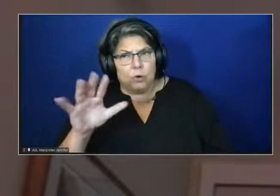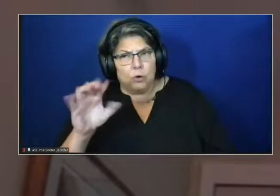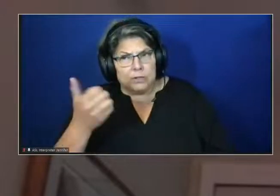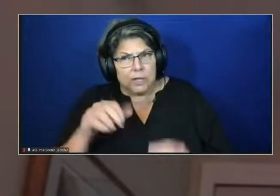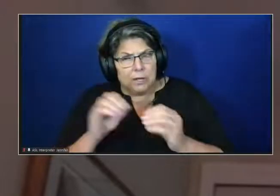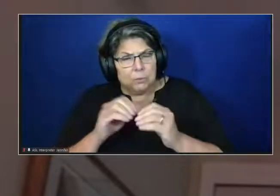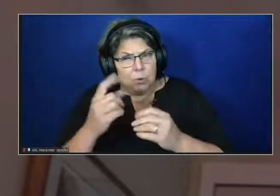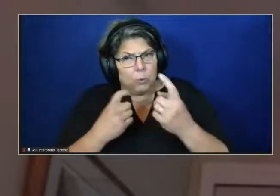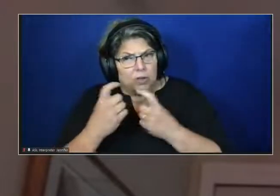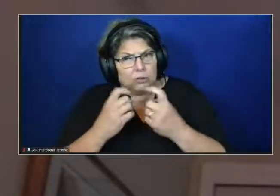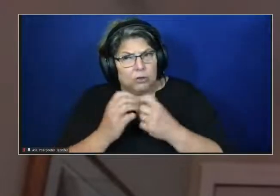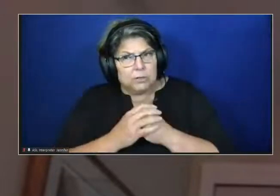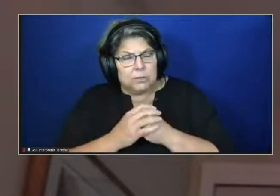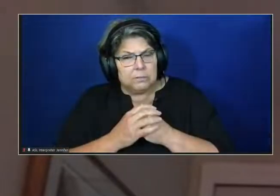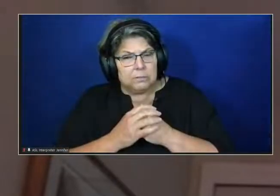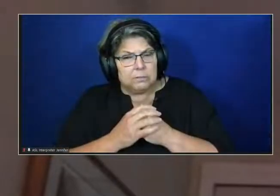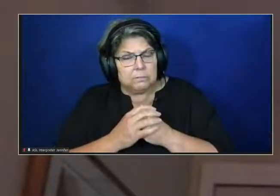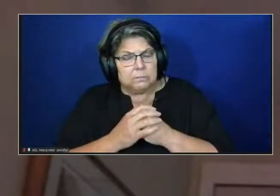questions?